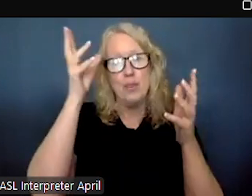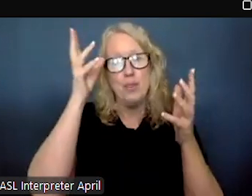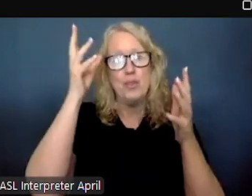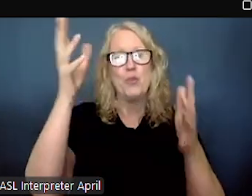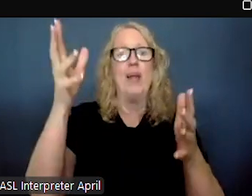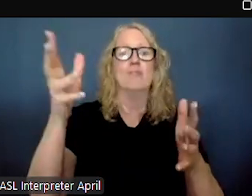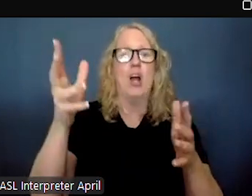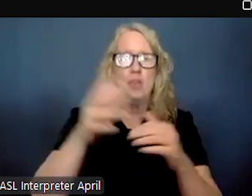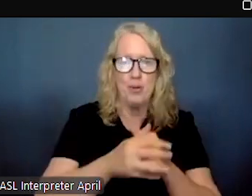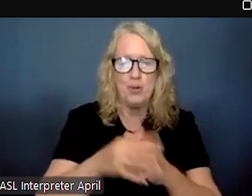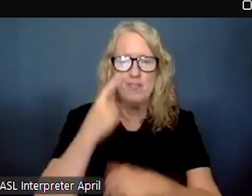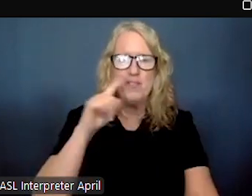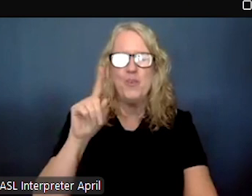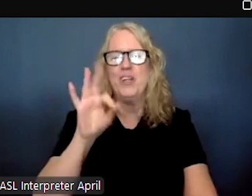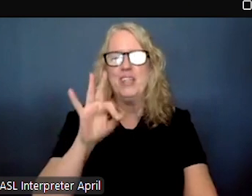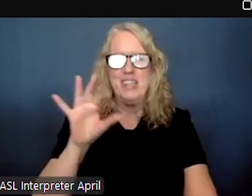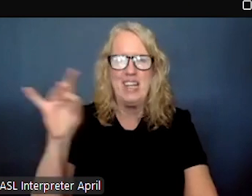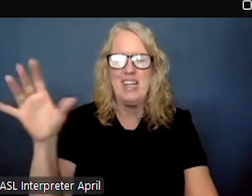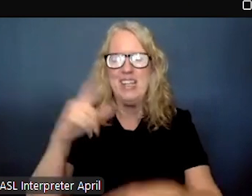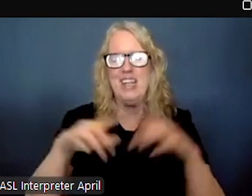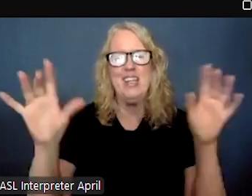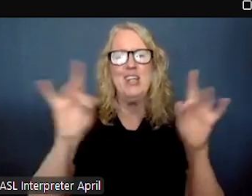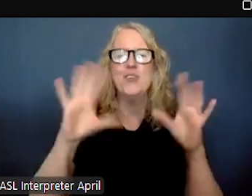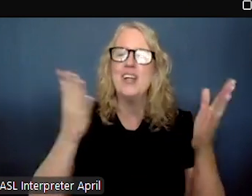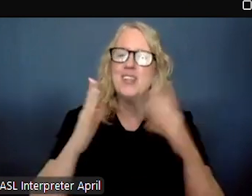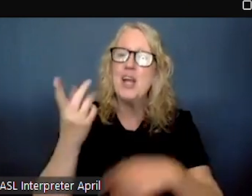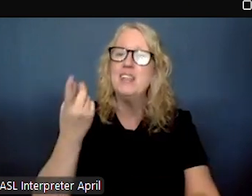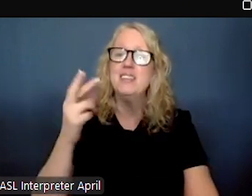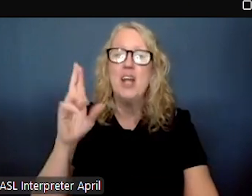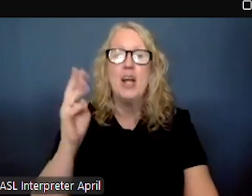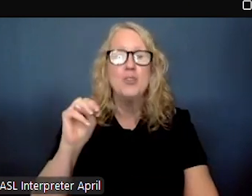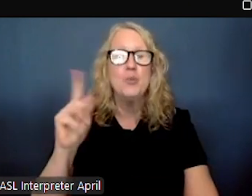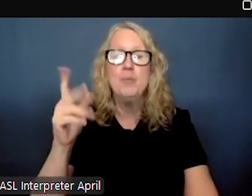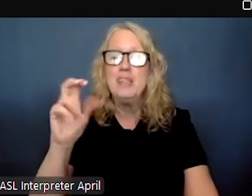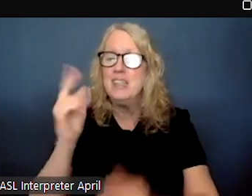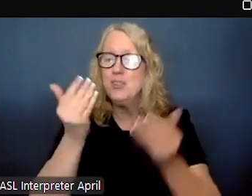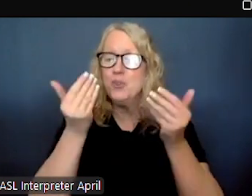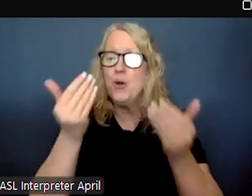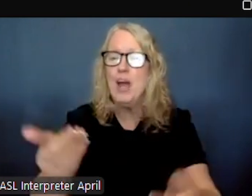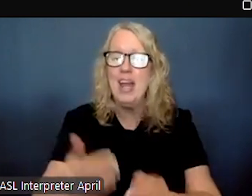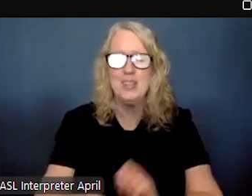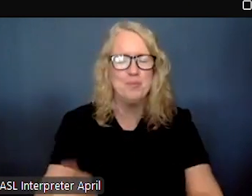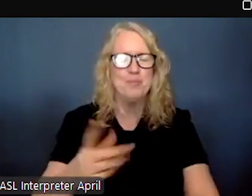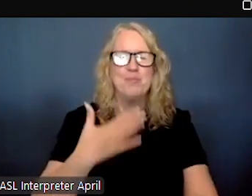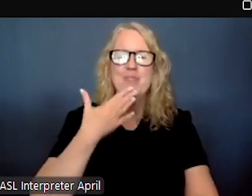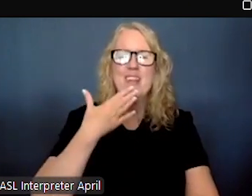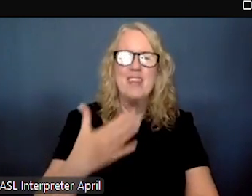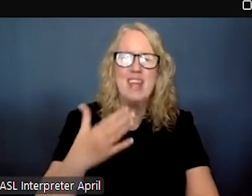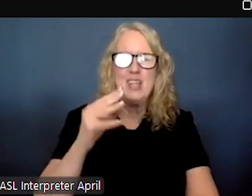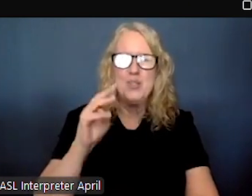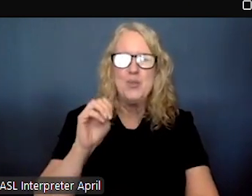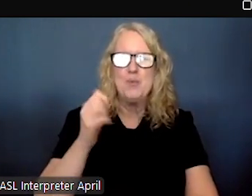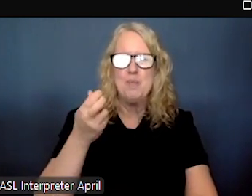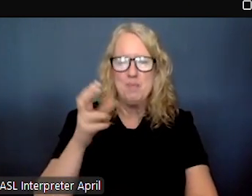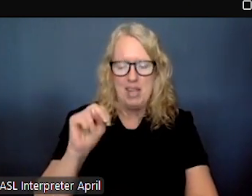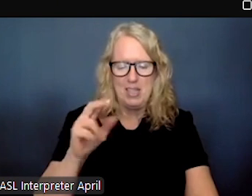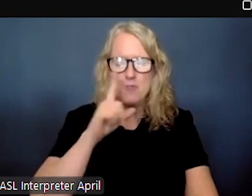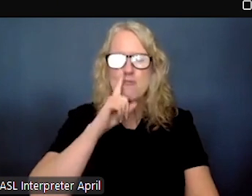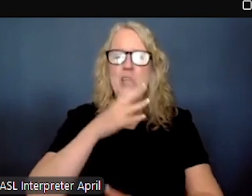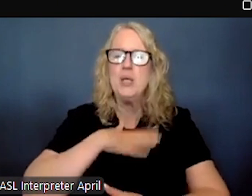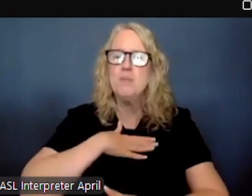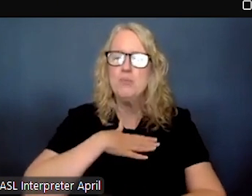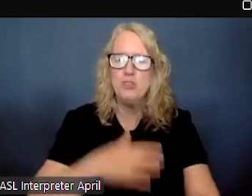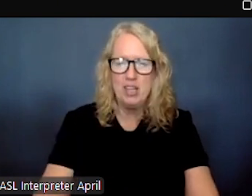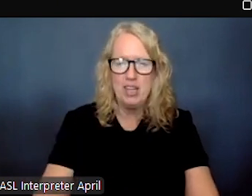of 988 and crisis services. Dr. McKeon, please go ahead. Thank you, Megan. Really